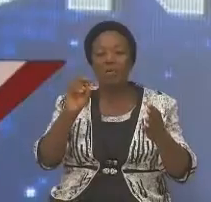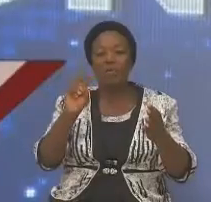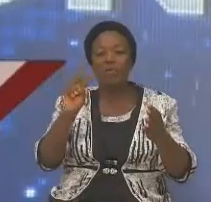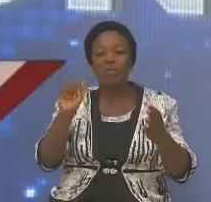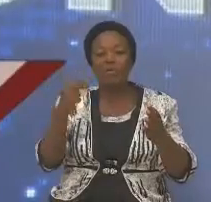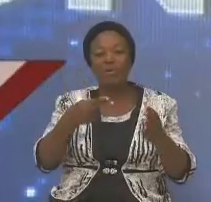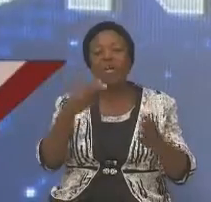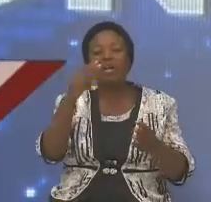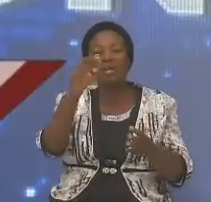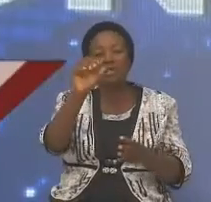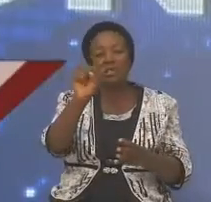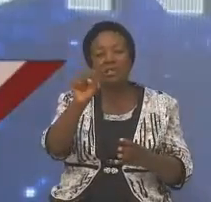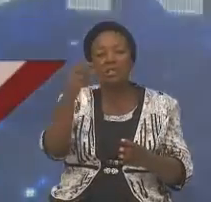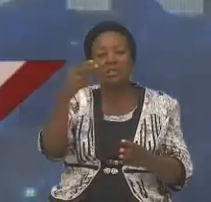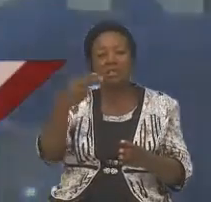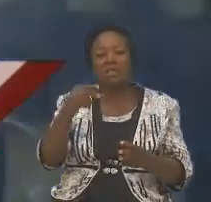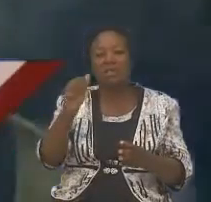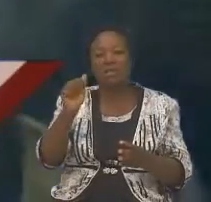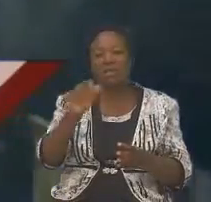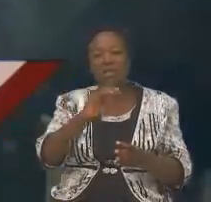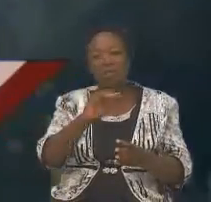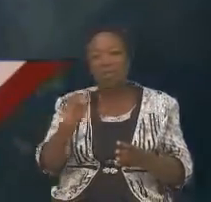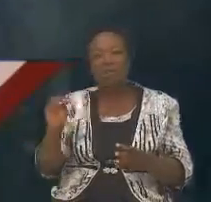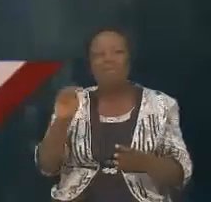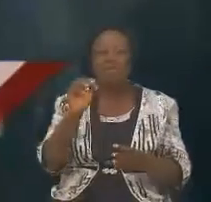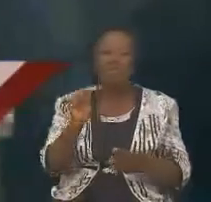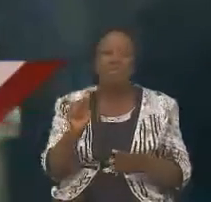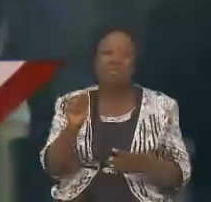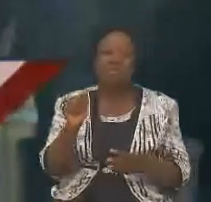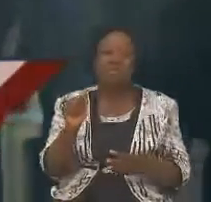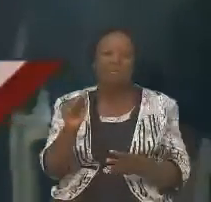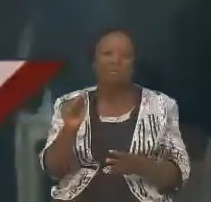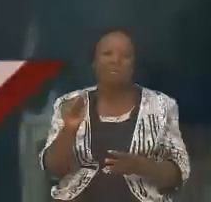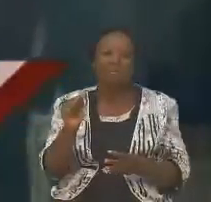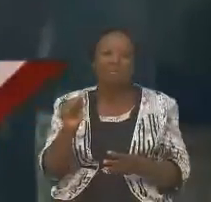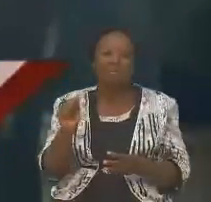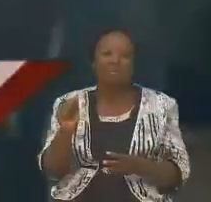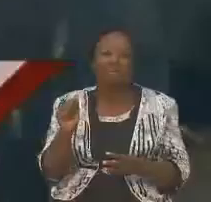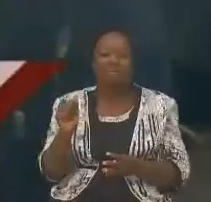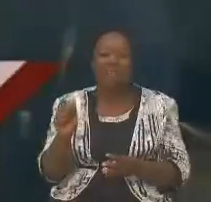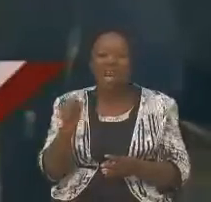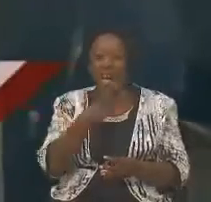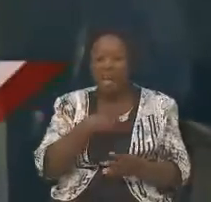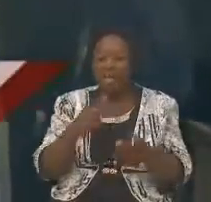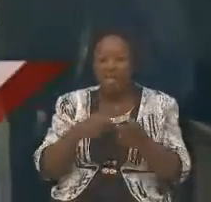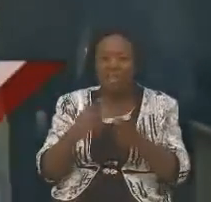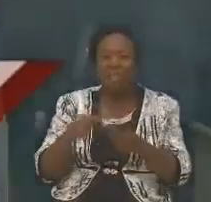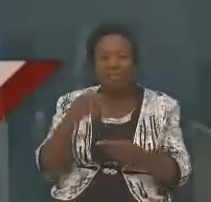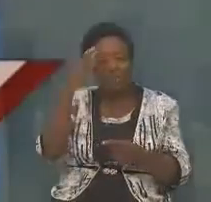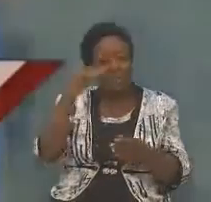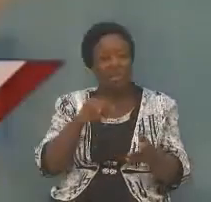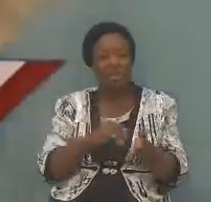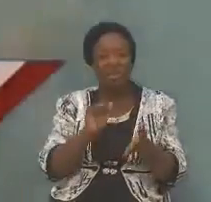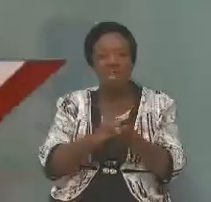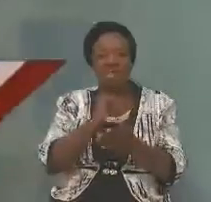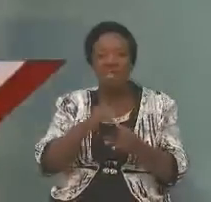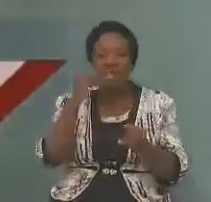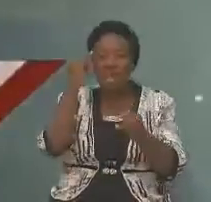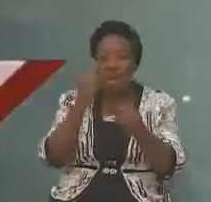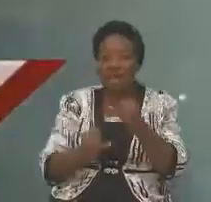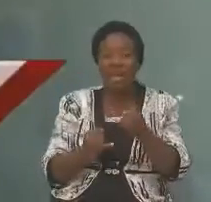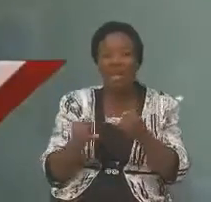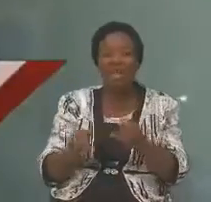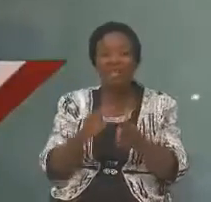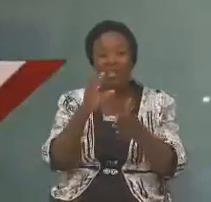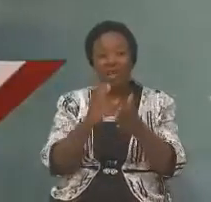Jehovah Shammah. Jehovah Shammah means the Lord is there. Actually, in the last verse of the book